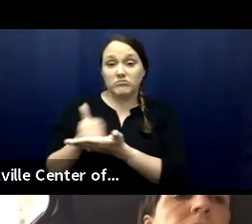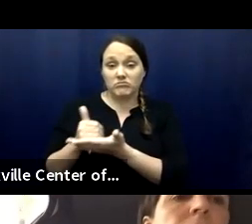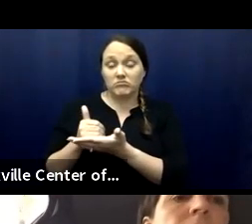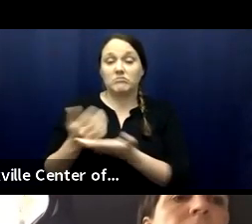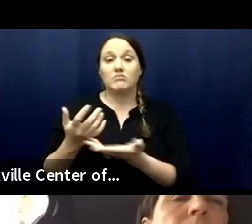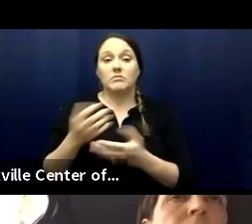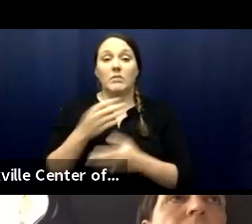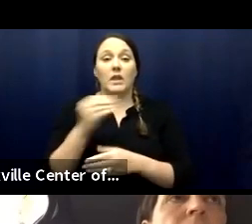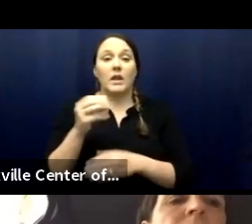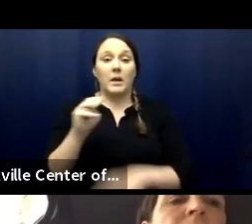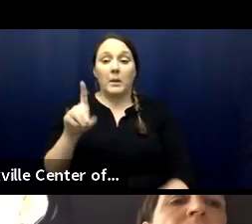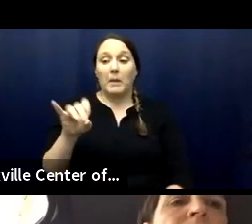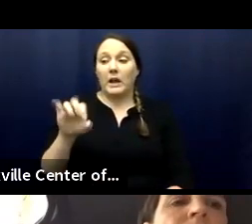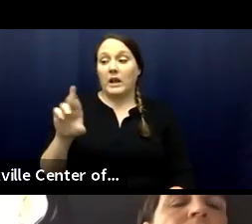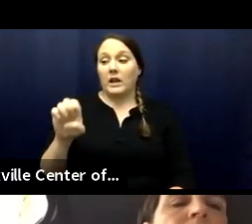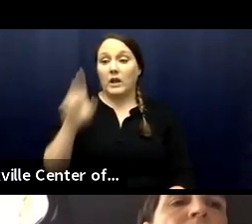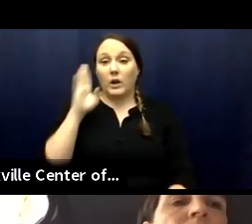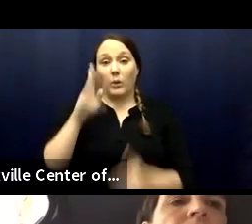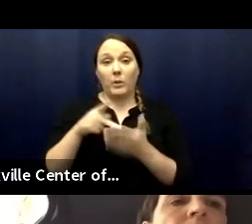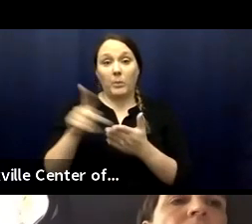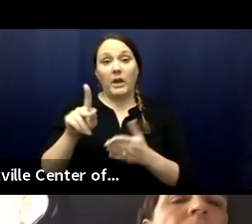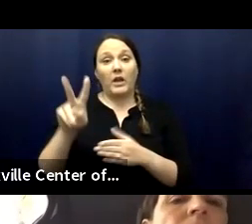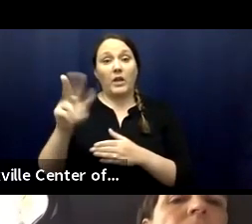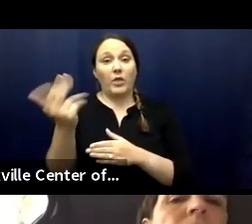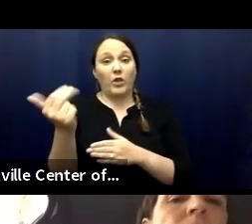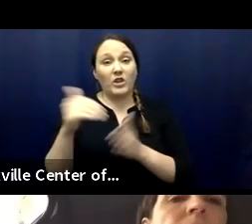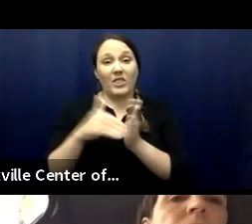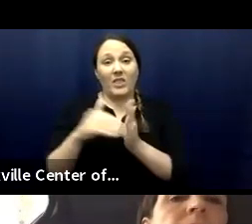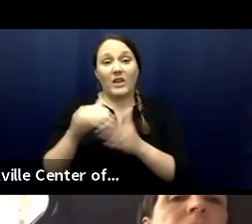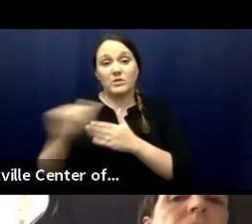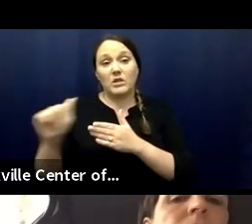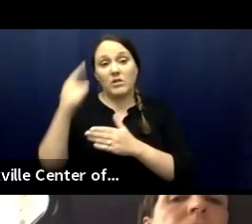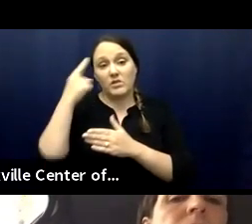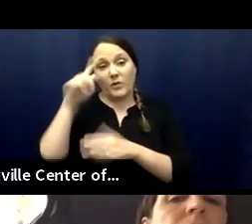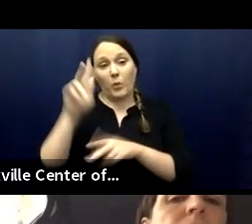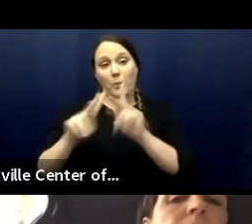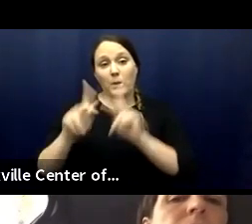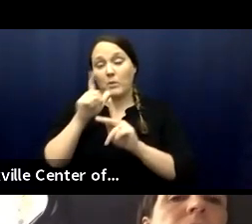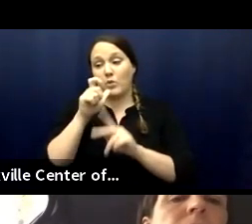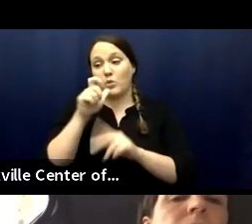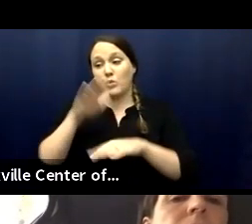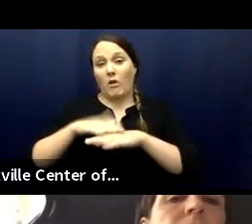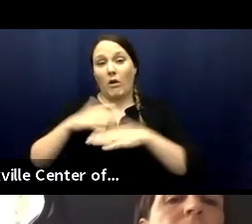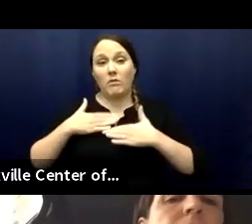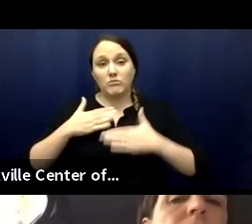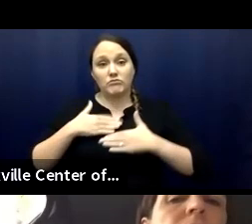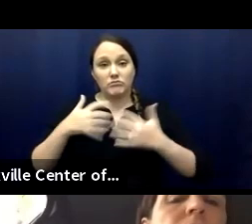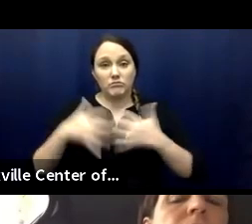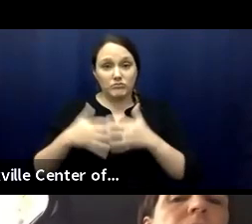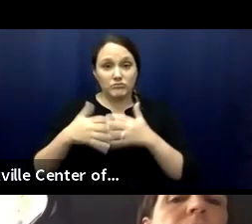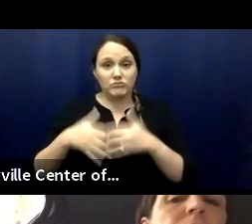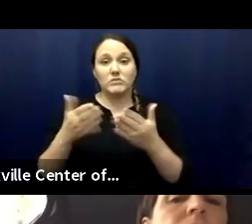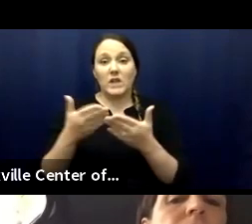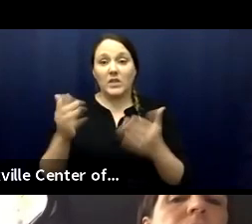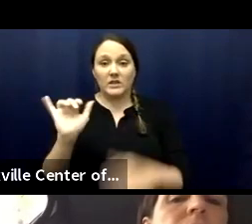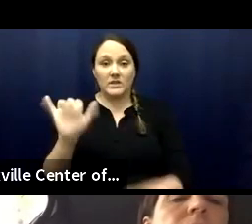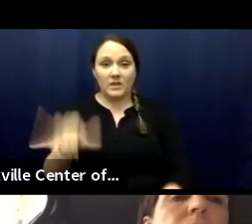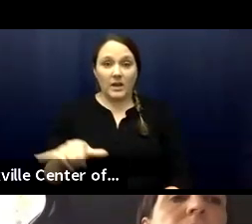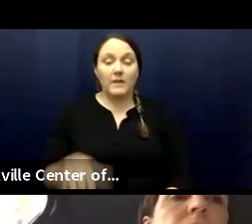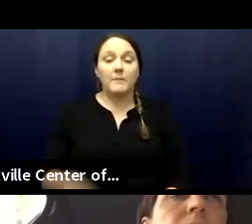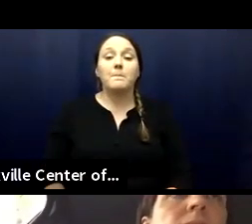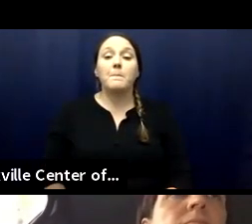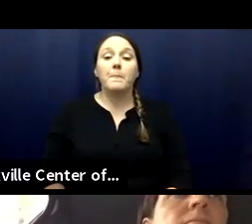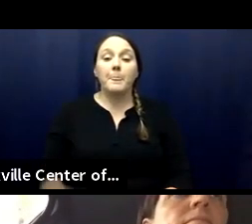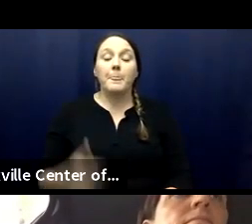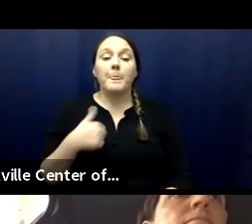will pay $13,000 to a patient that has to go on a ventilator, things like that. And even